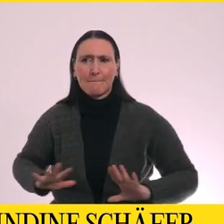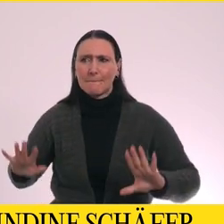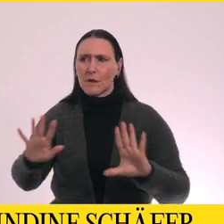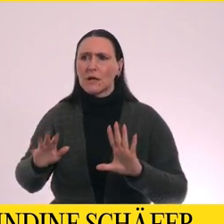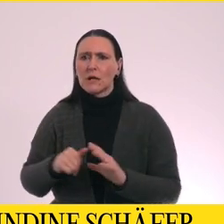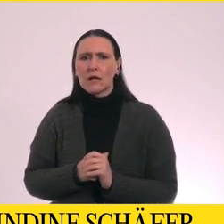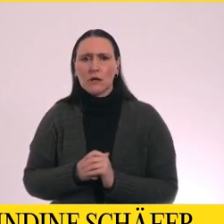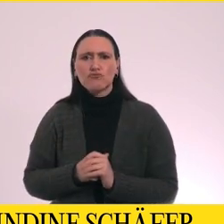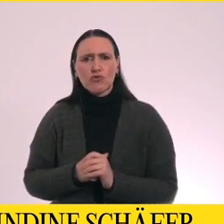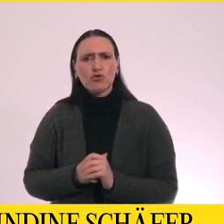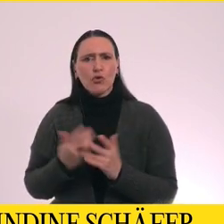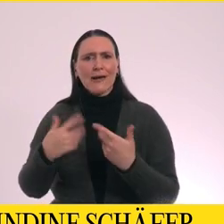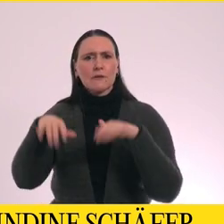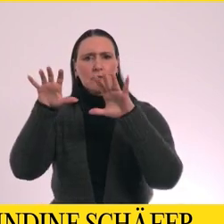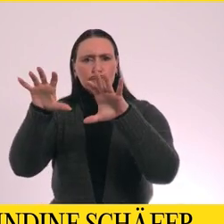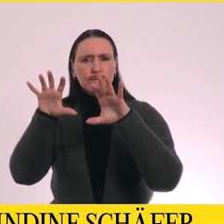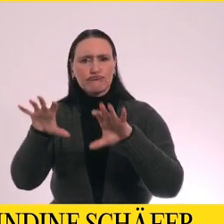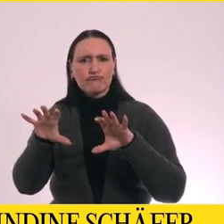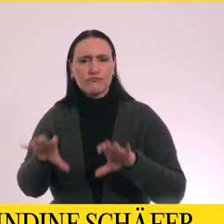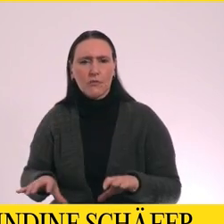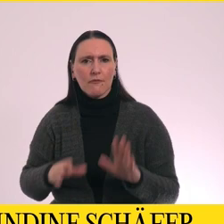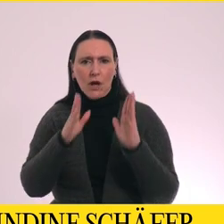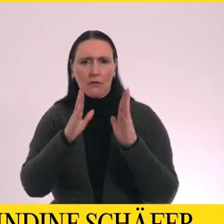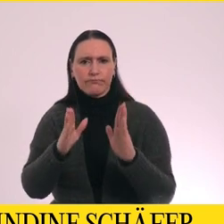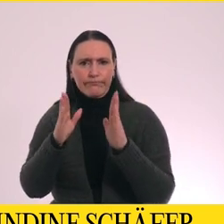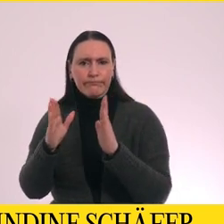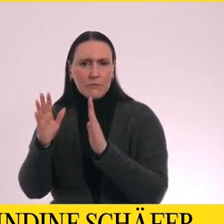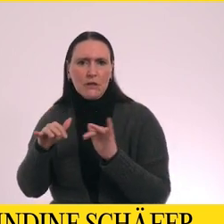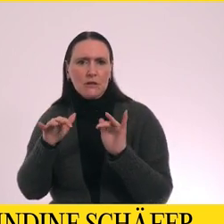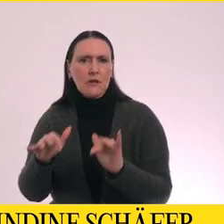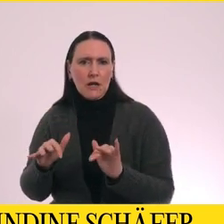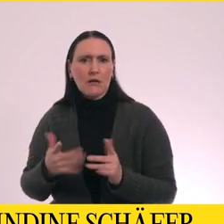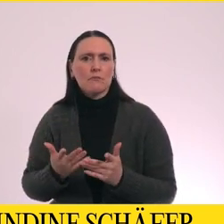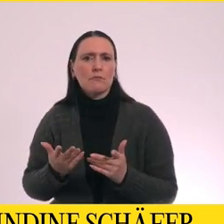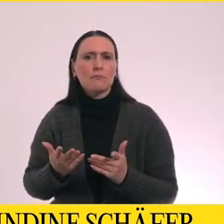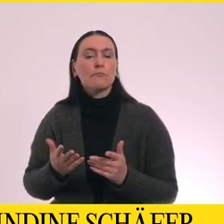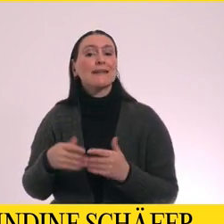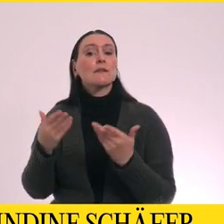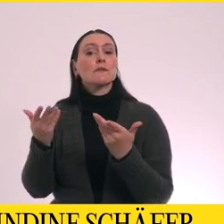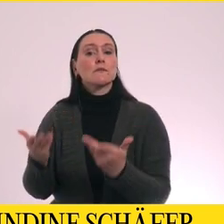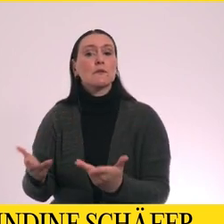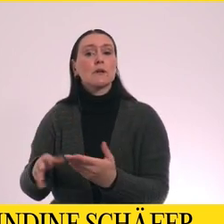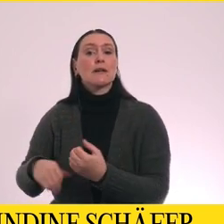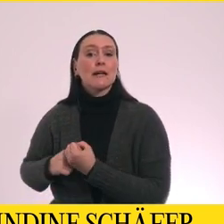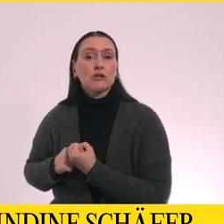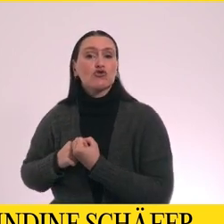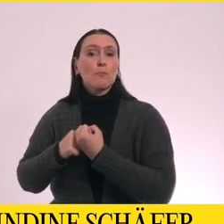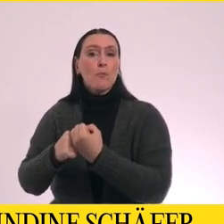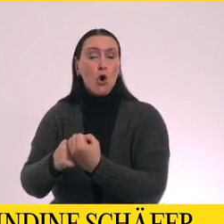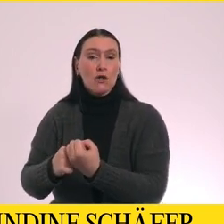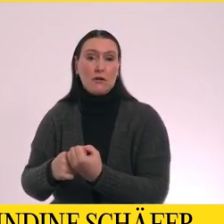systemic structures that can provide support, but they tend to be